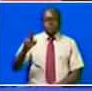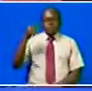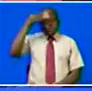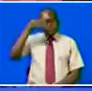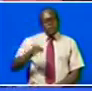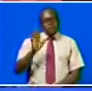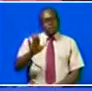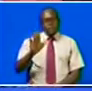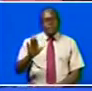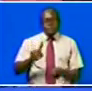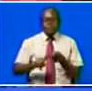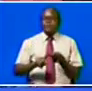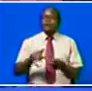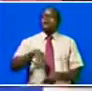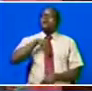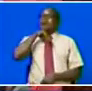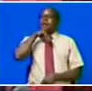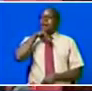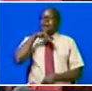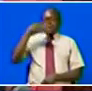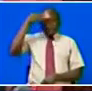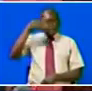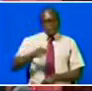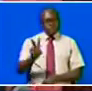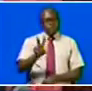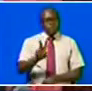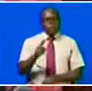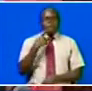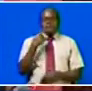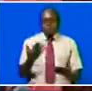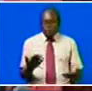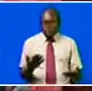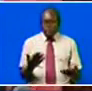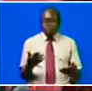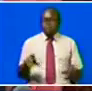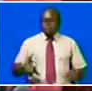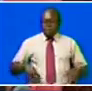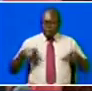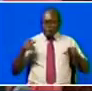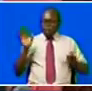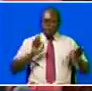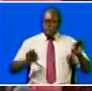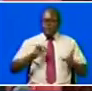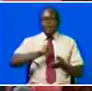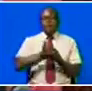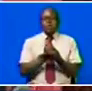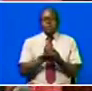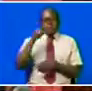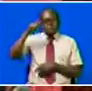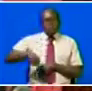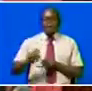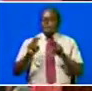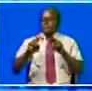Muigai Kenyatta na Raila Amolo Odinga, na tunasema mambo ya lifestyle audit hakuna kurudi nyuma.